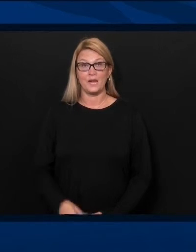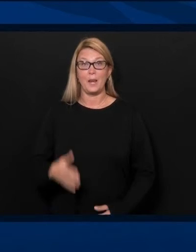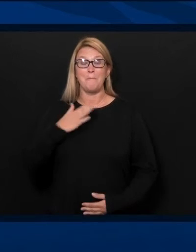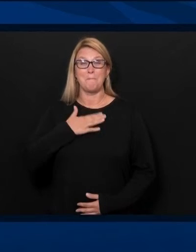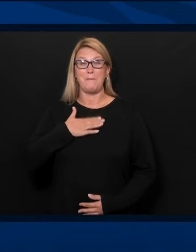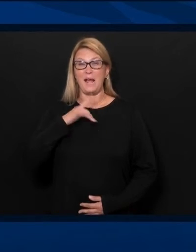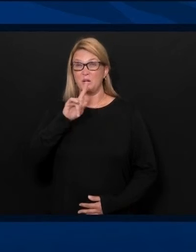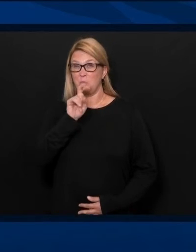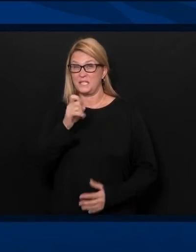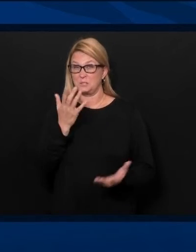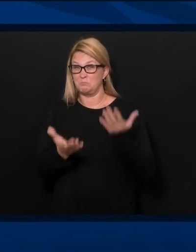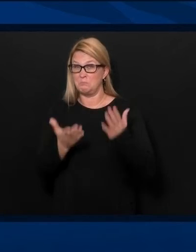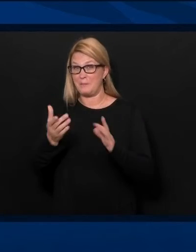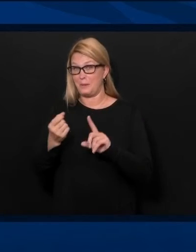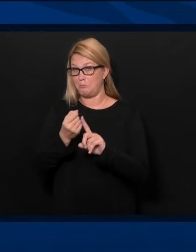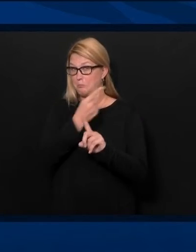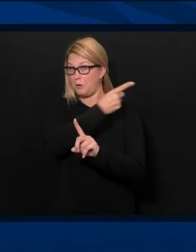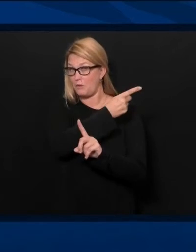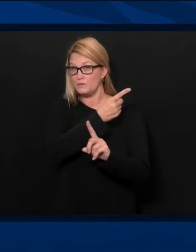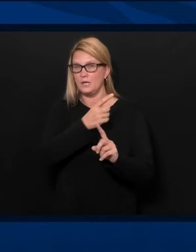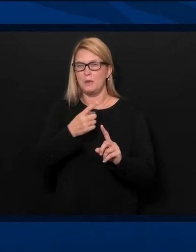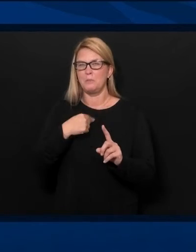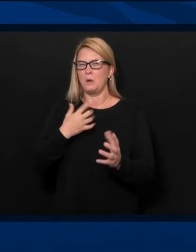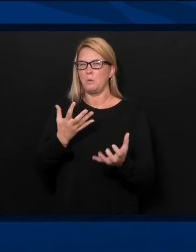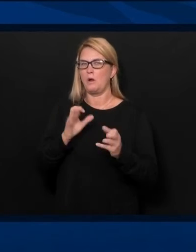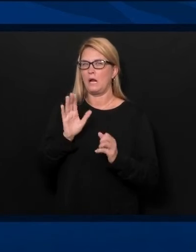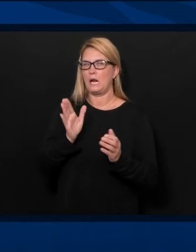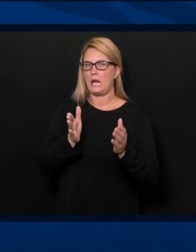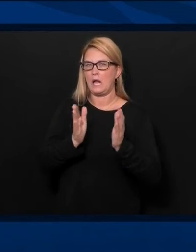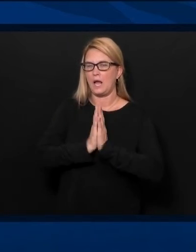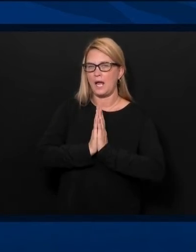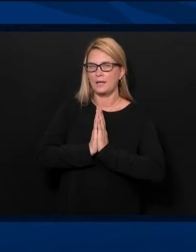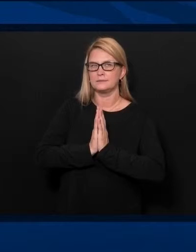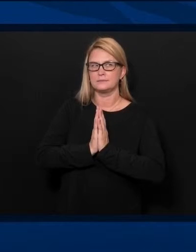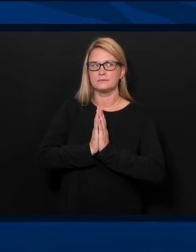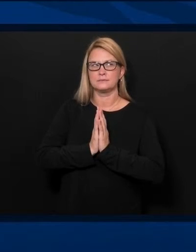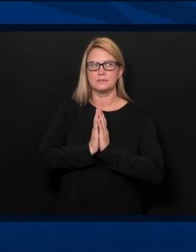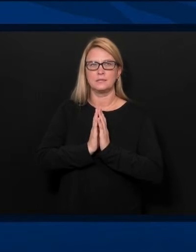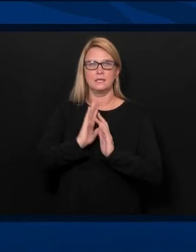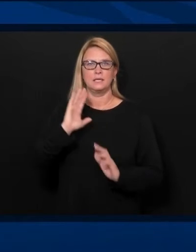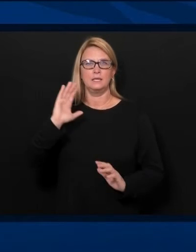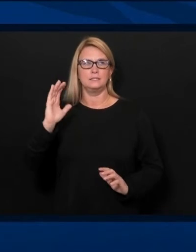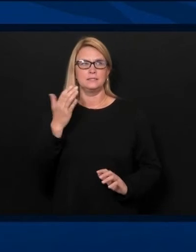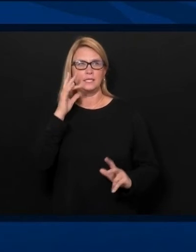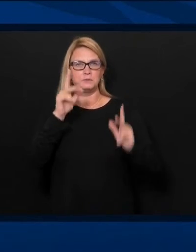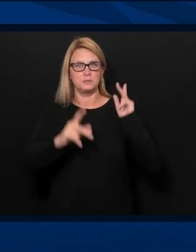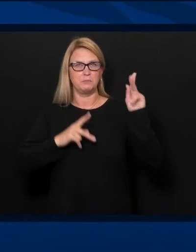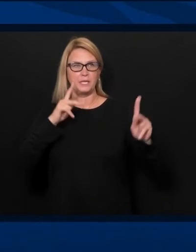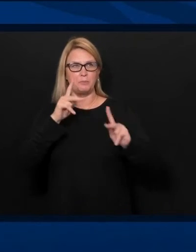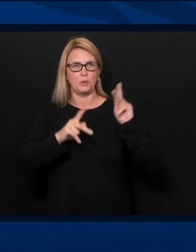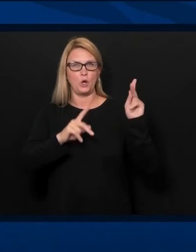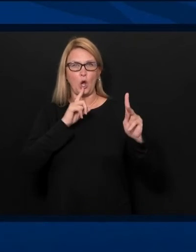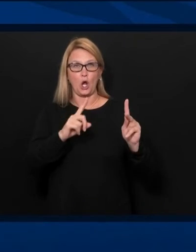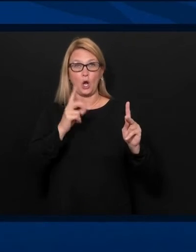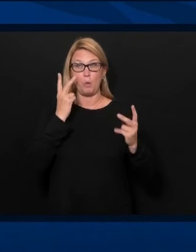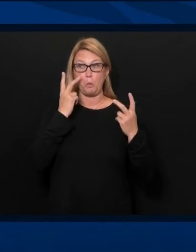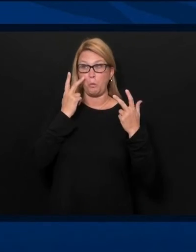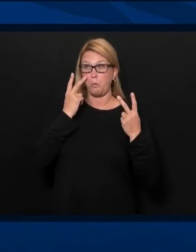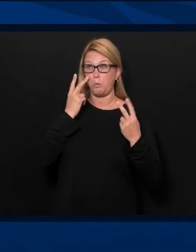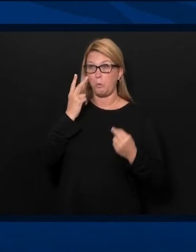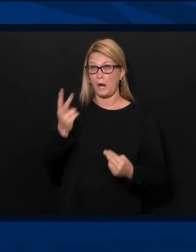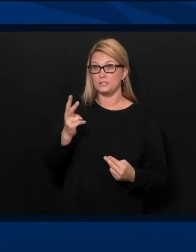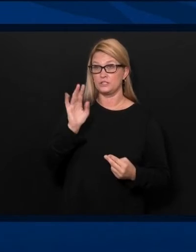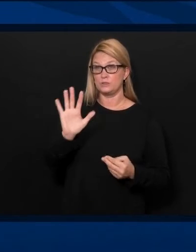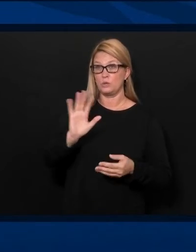to be at least a lot of people, or a growing chorus of people who are looking at the surge numbers and looking at the death numbers